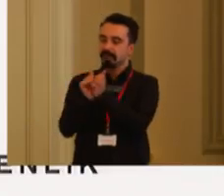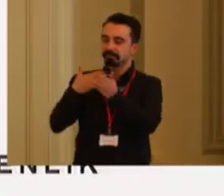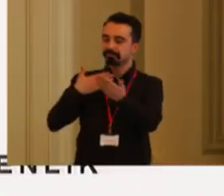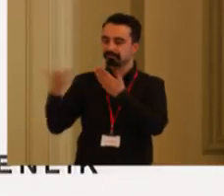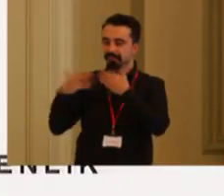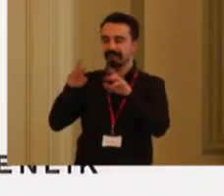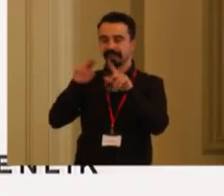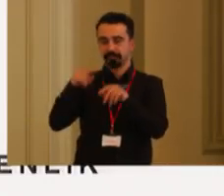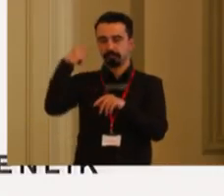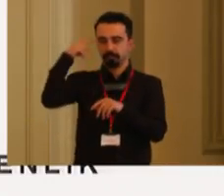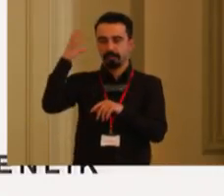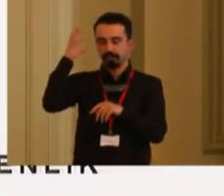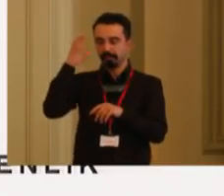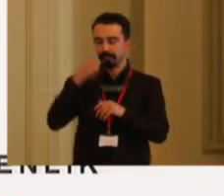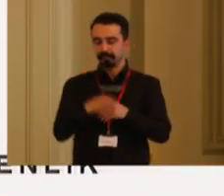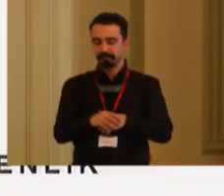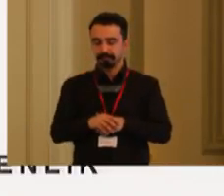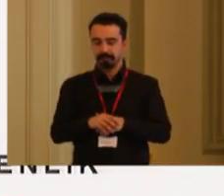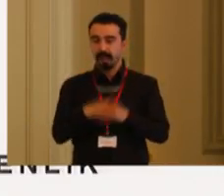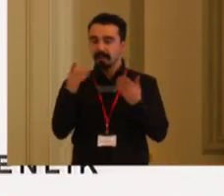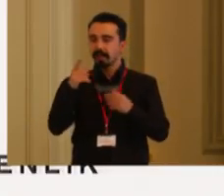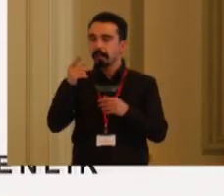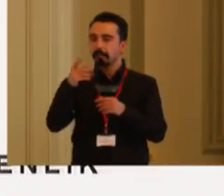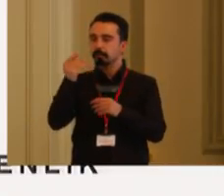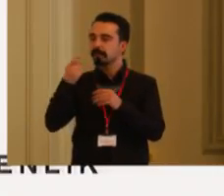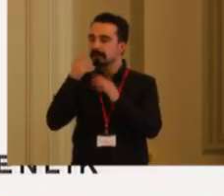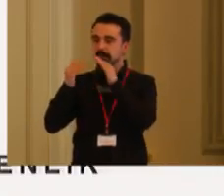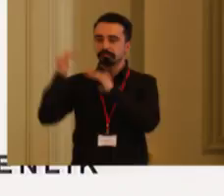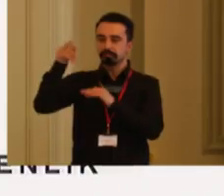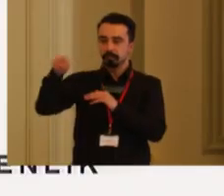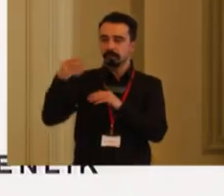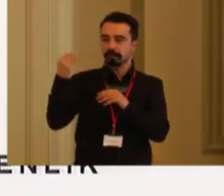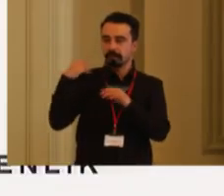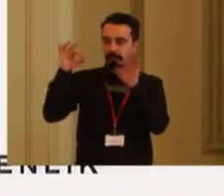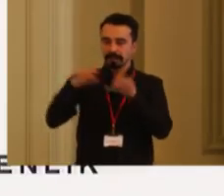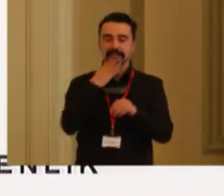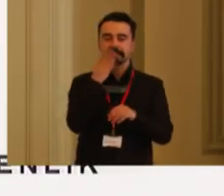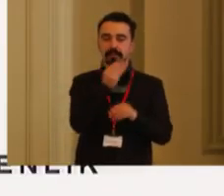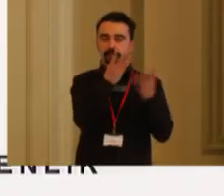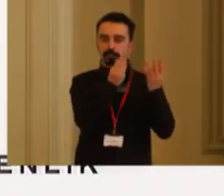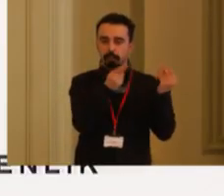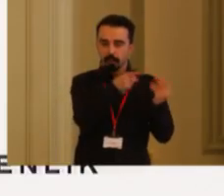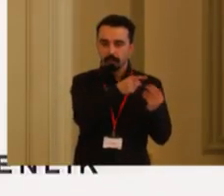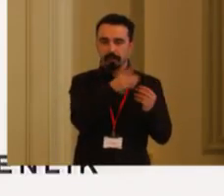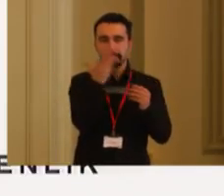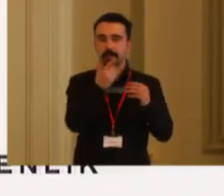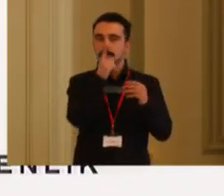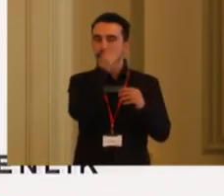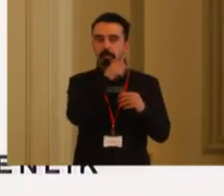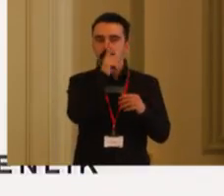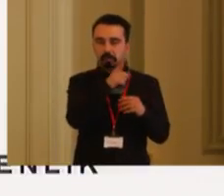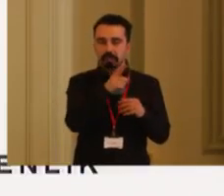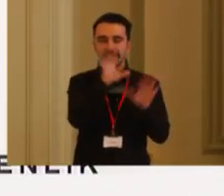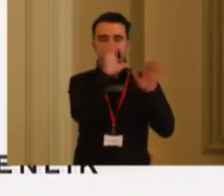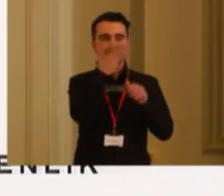is seen as the foundation to spend time with the family. The same thing has started with adults, but